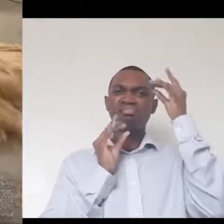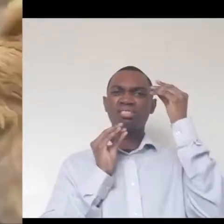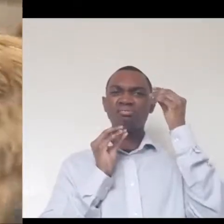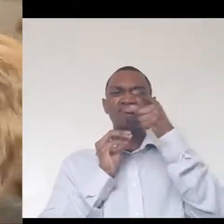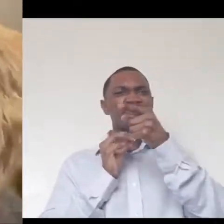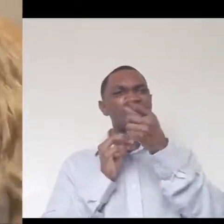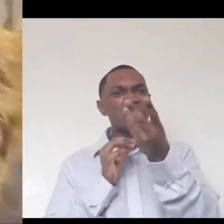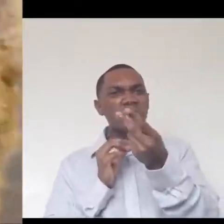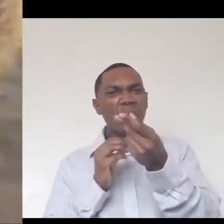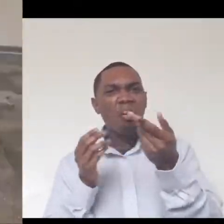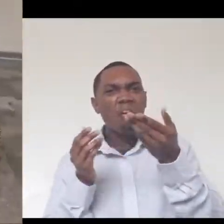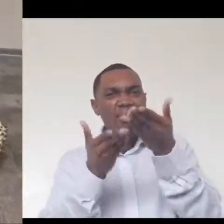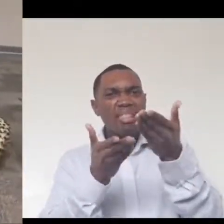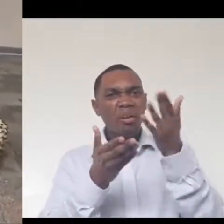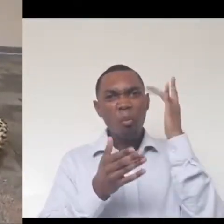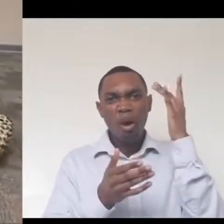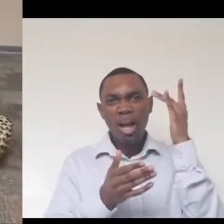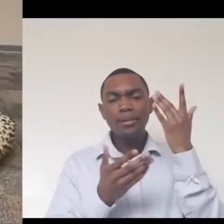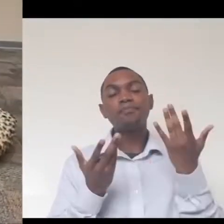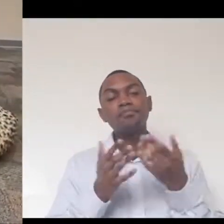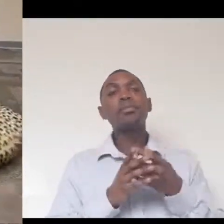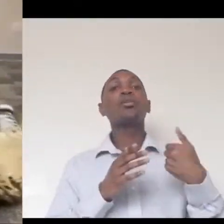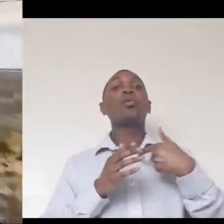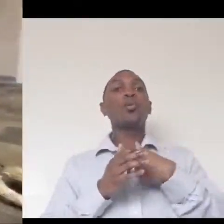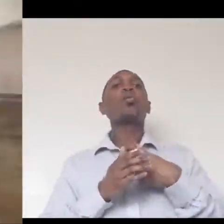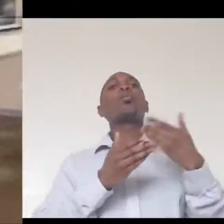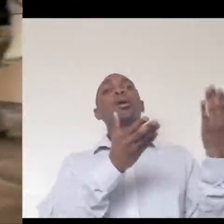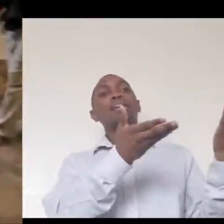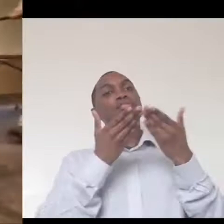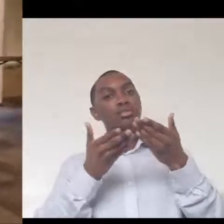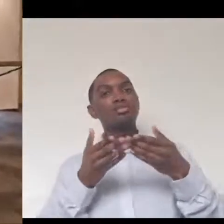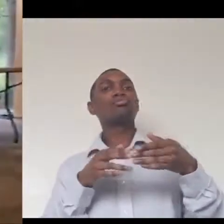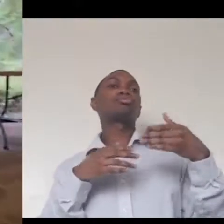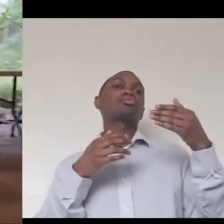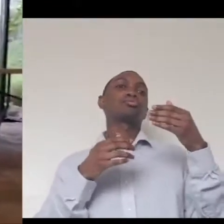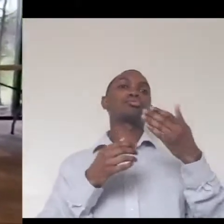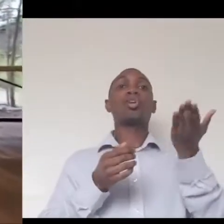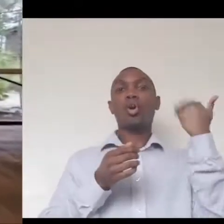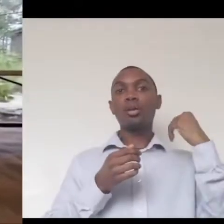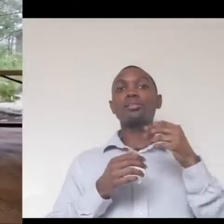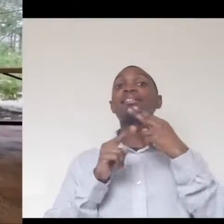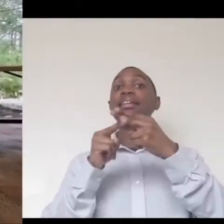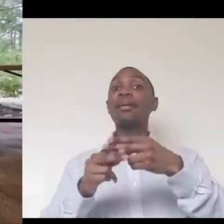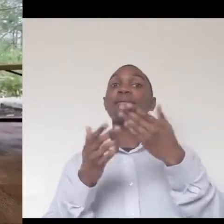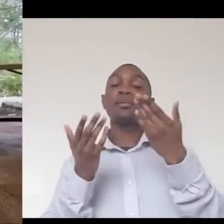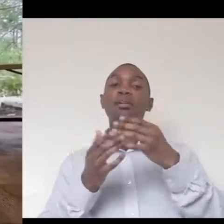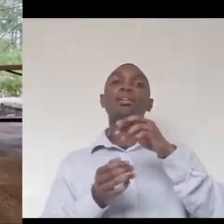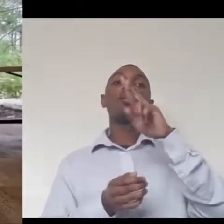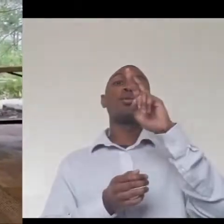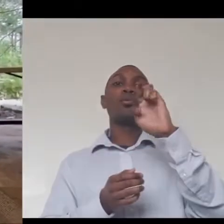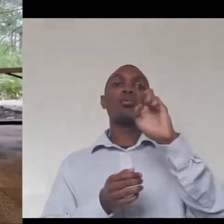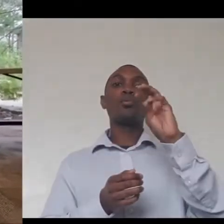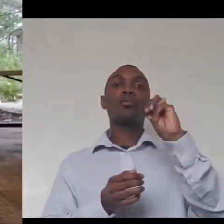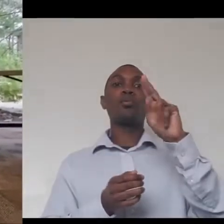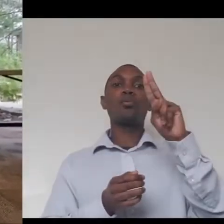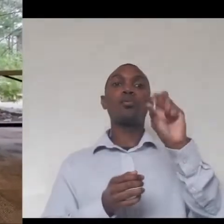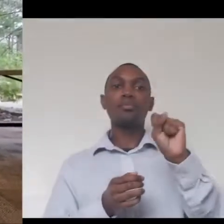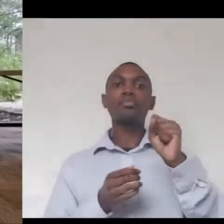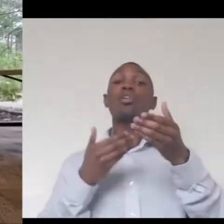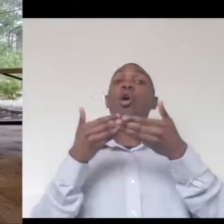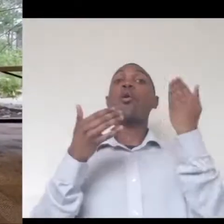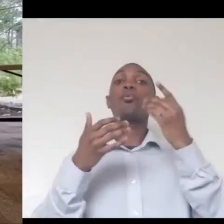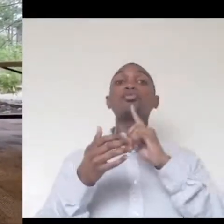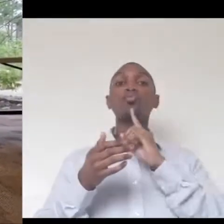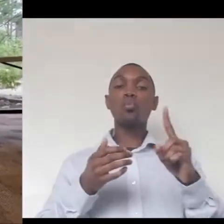We kind of introduced him a little bit earlier. His name is Remus. He is almost 1 year old. He